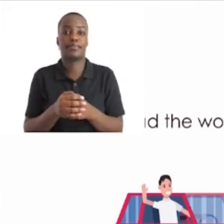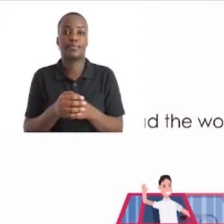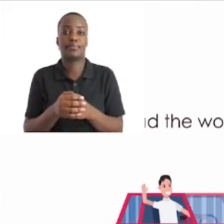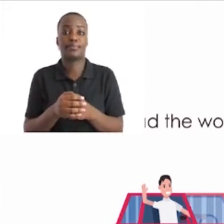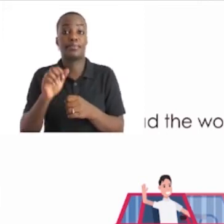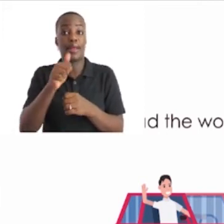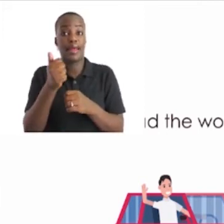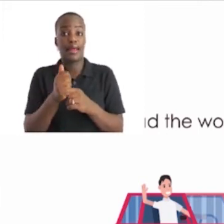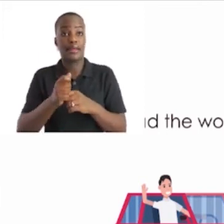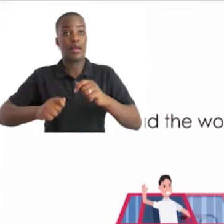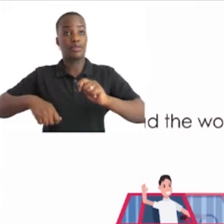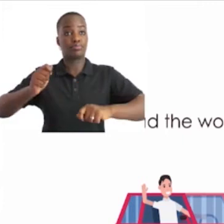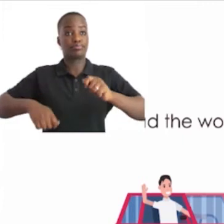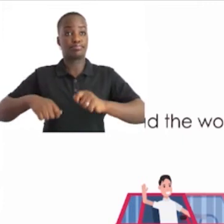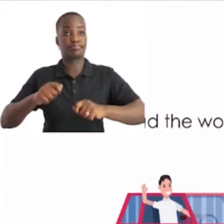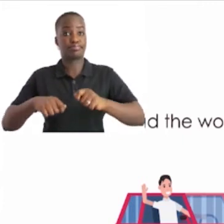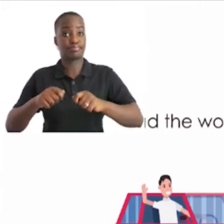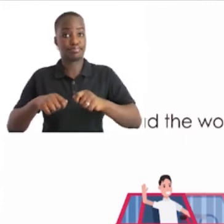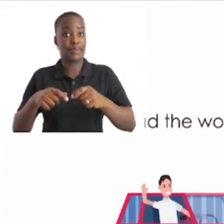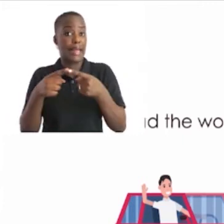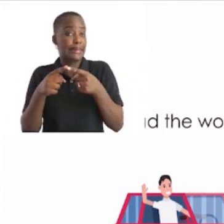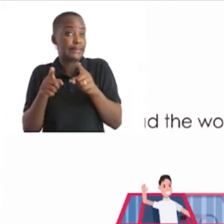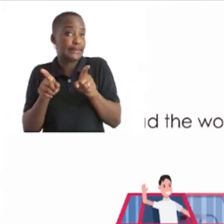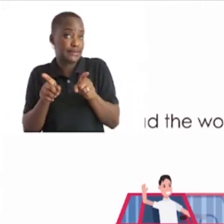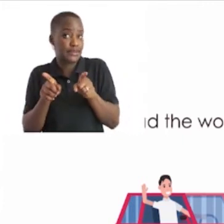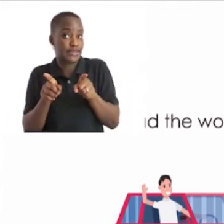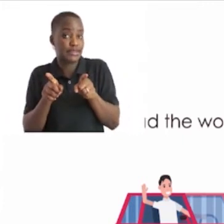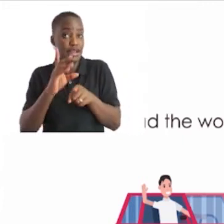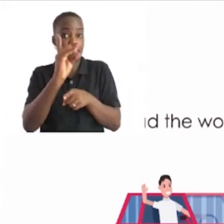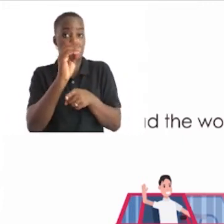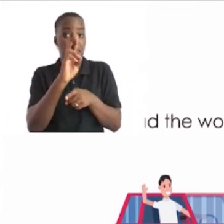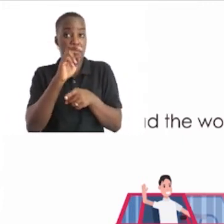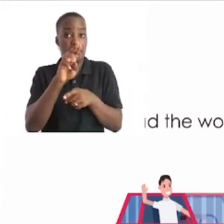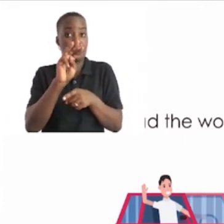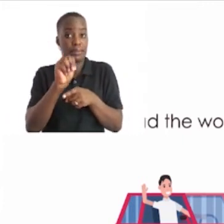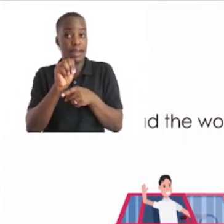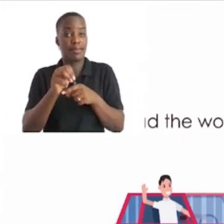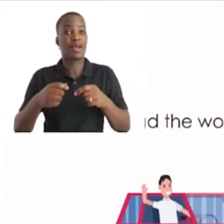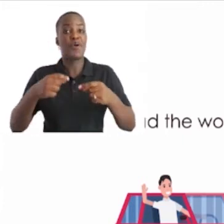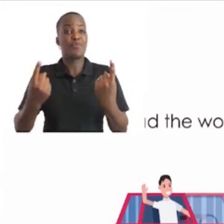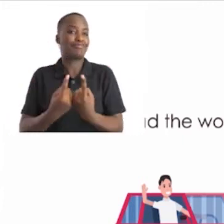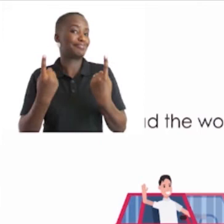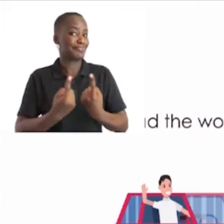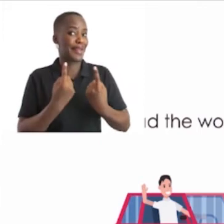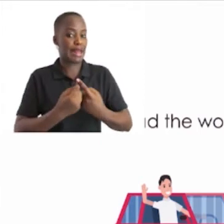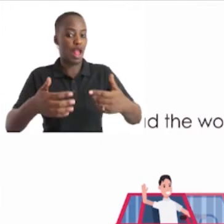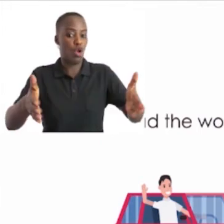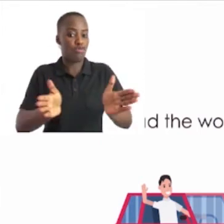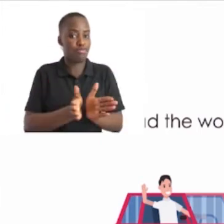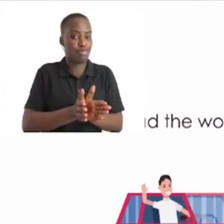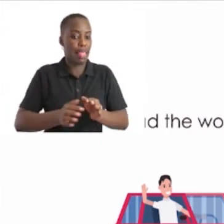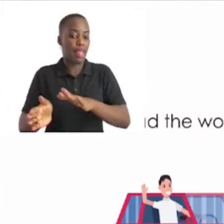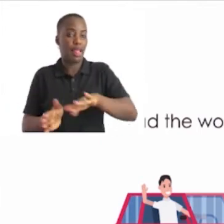The next one we can see is a different type of drum, the one that we play. Is it